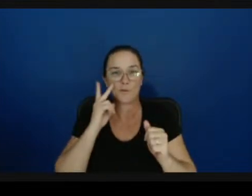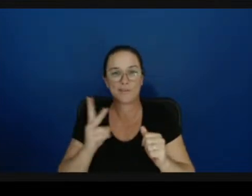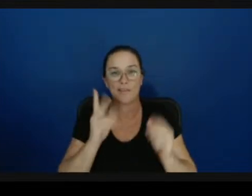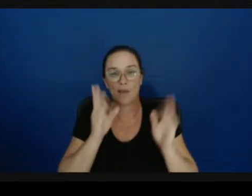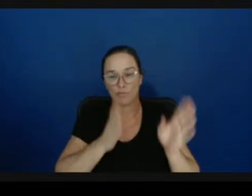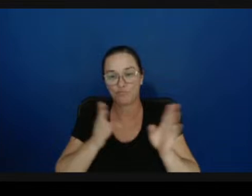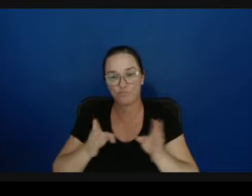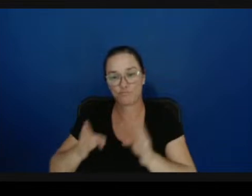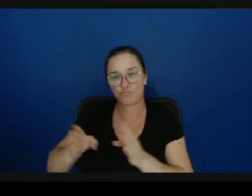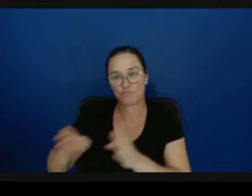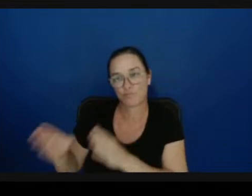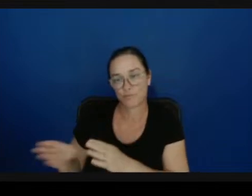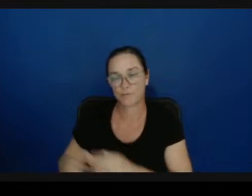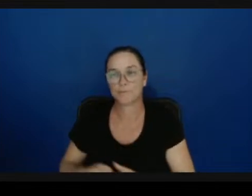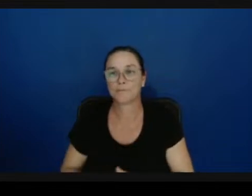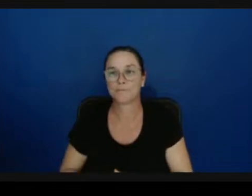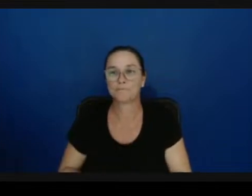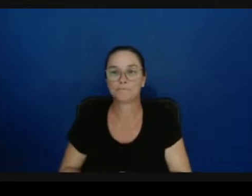maps.